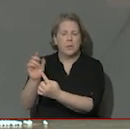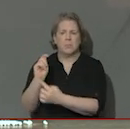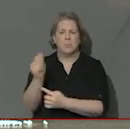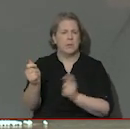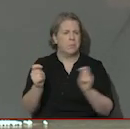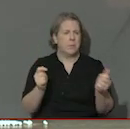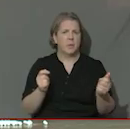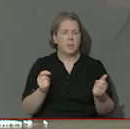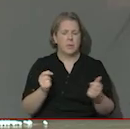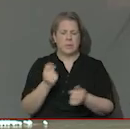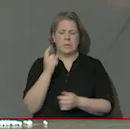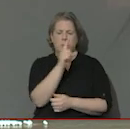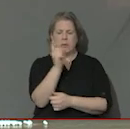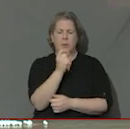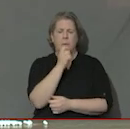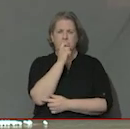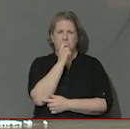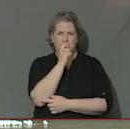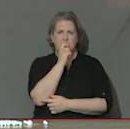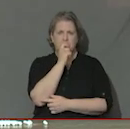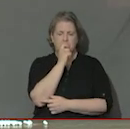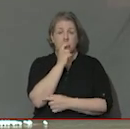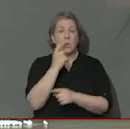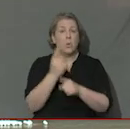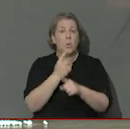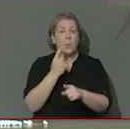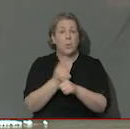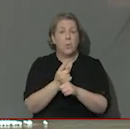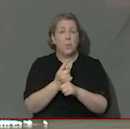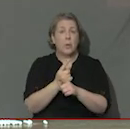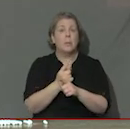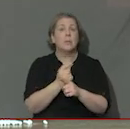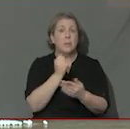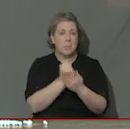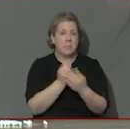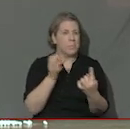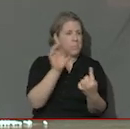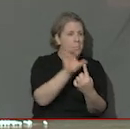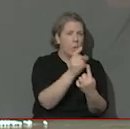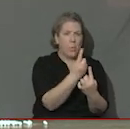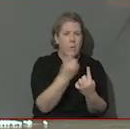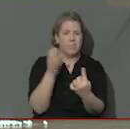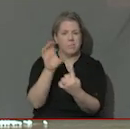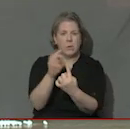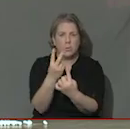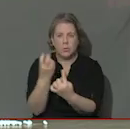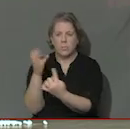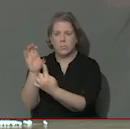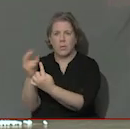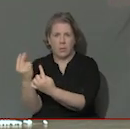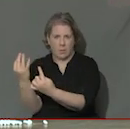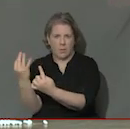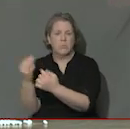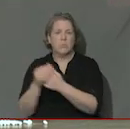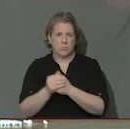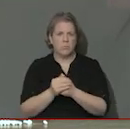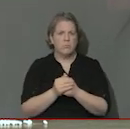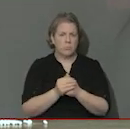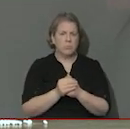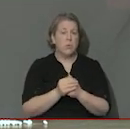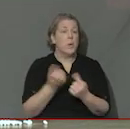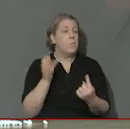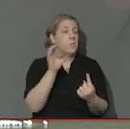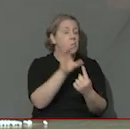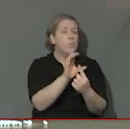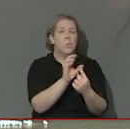that, you always write down director 1, 2, 3, 4. And then they say 1 received 12